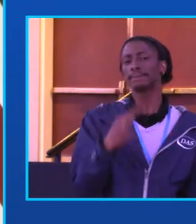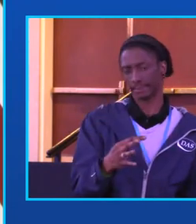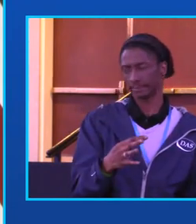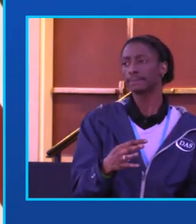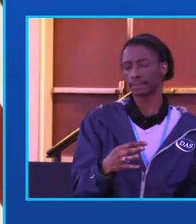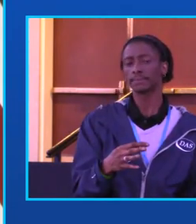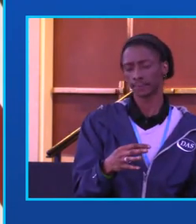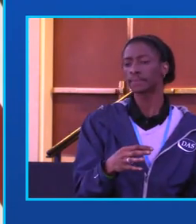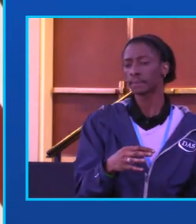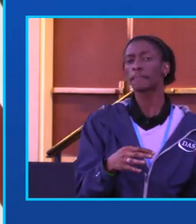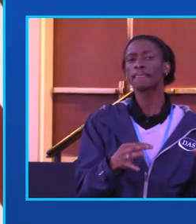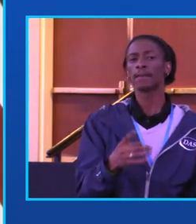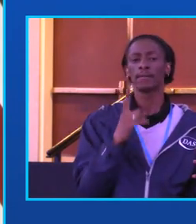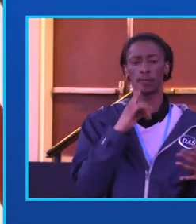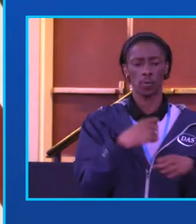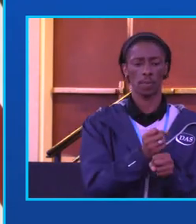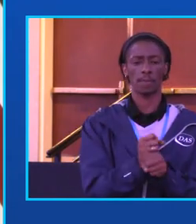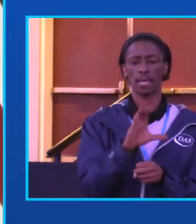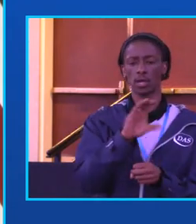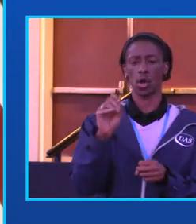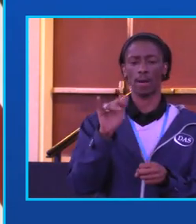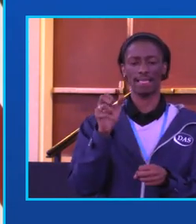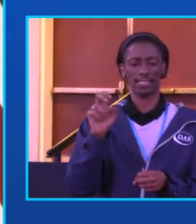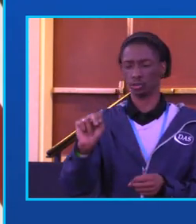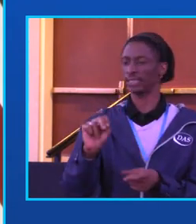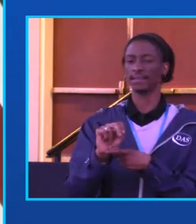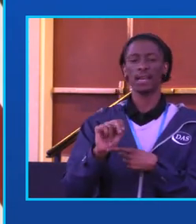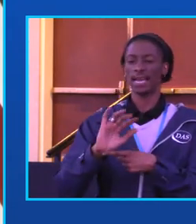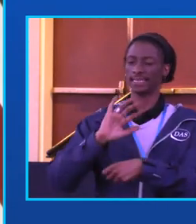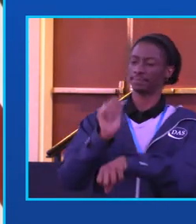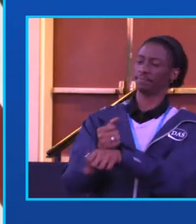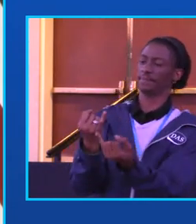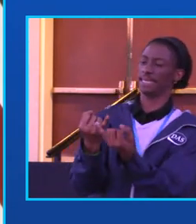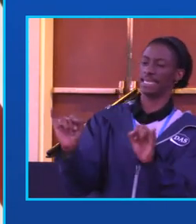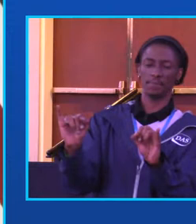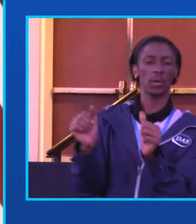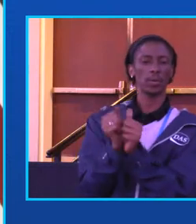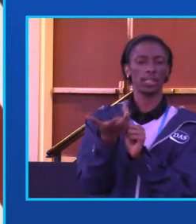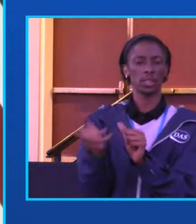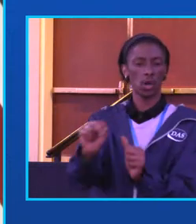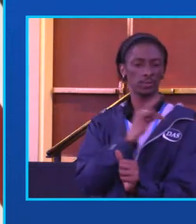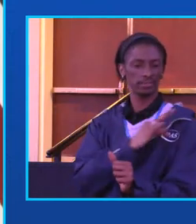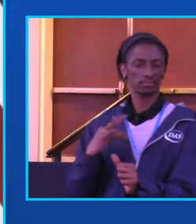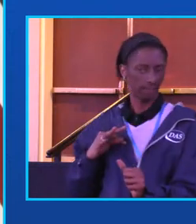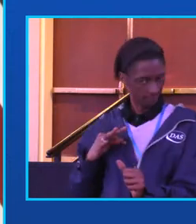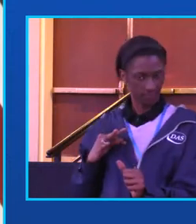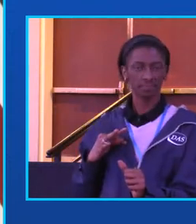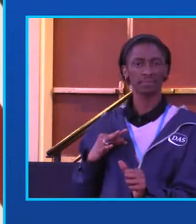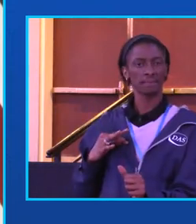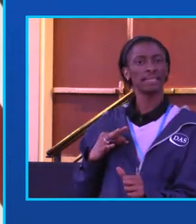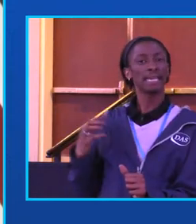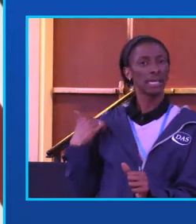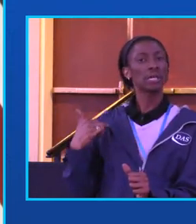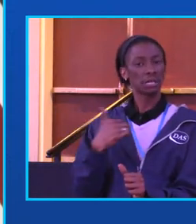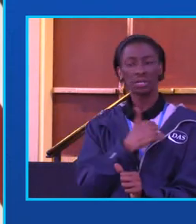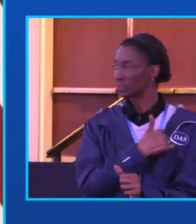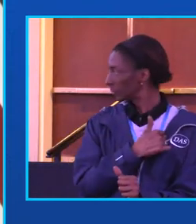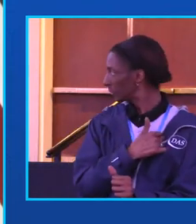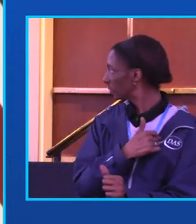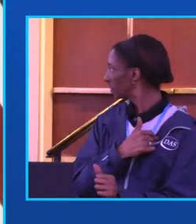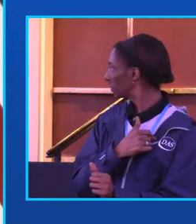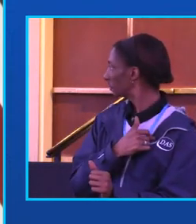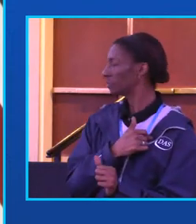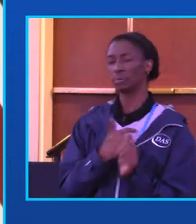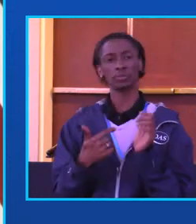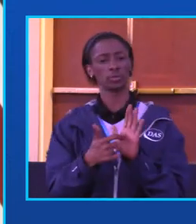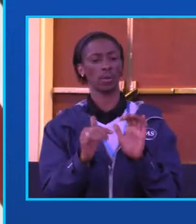leadership team, to make coalitions a standalone department with its own management and full-time dedicated staff. And we took a look at how we could do